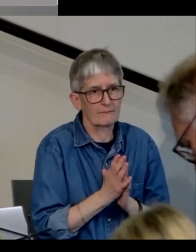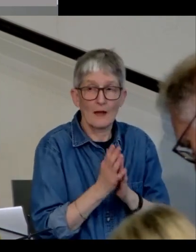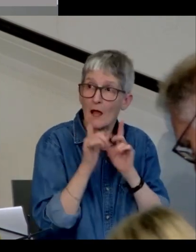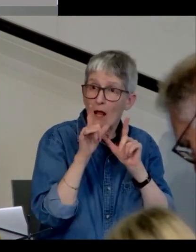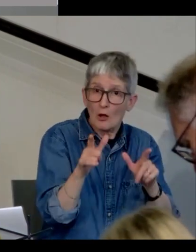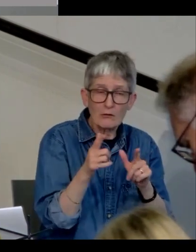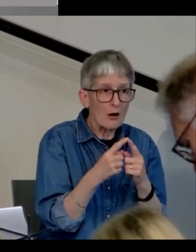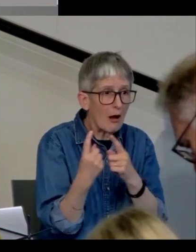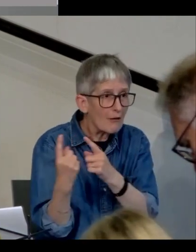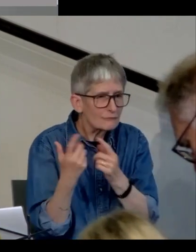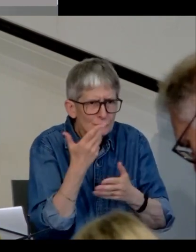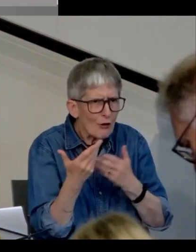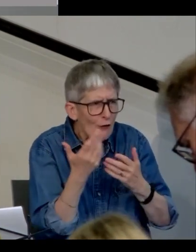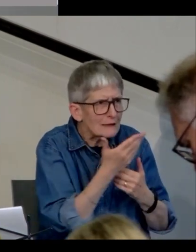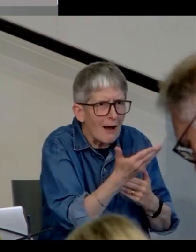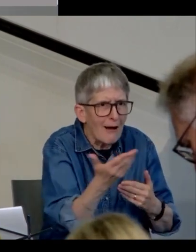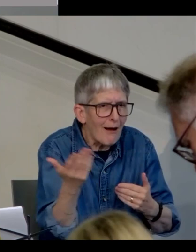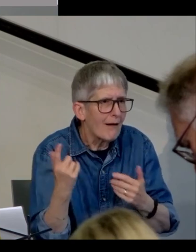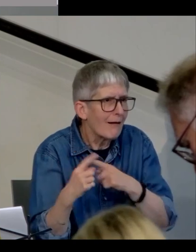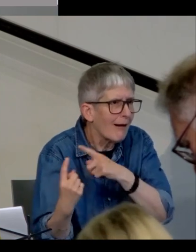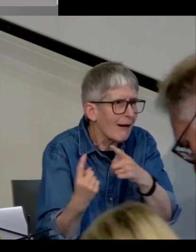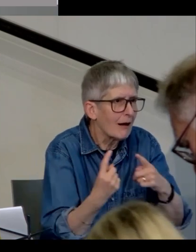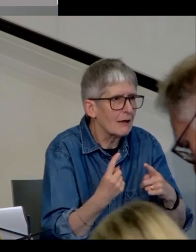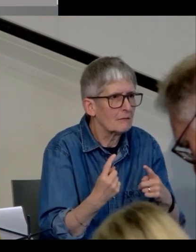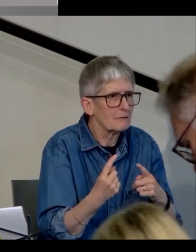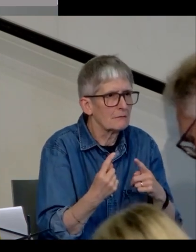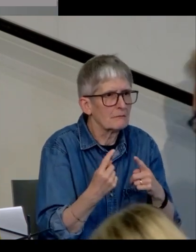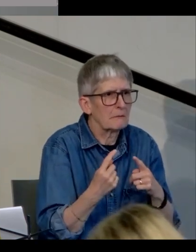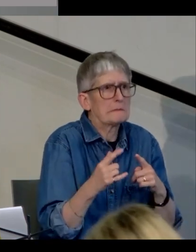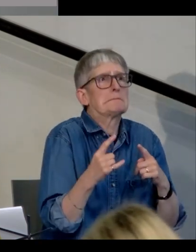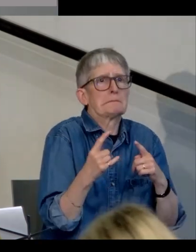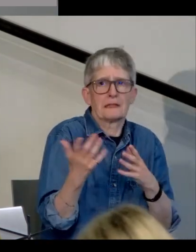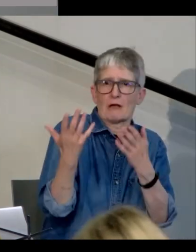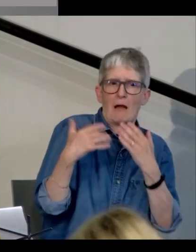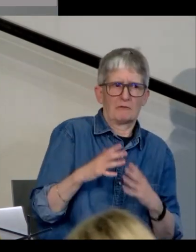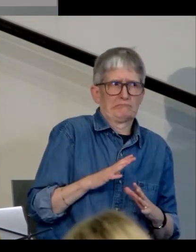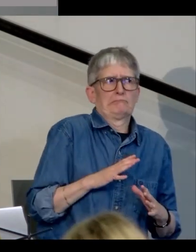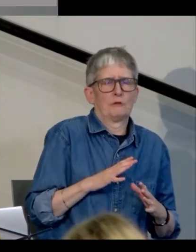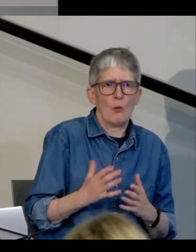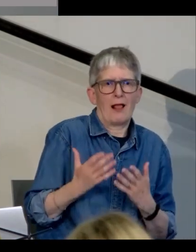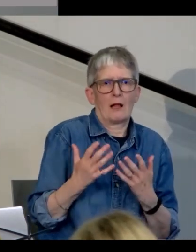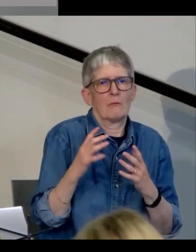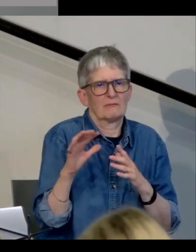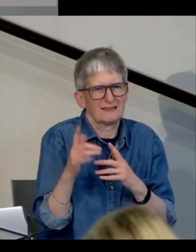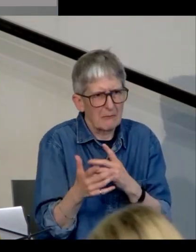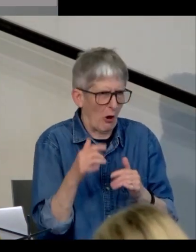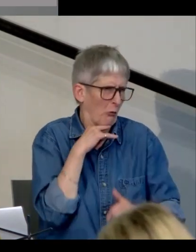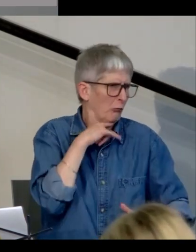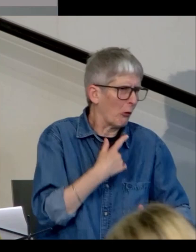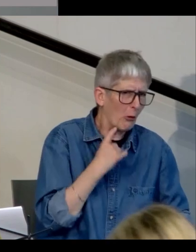Lord, there's all sorts of stories there of not facing the best reception, with people being quite